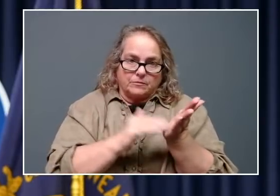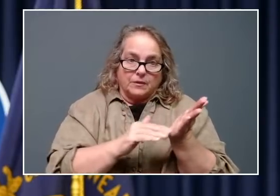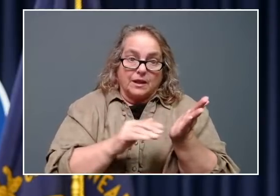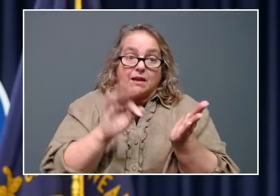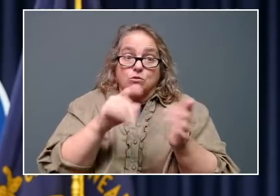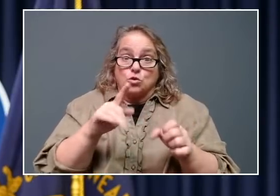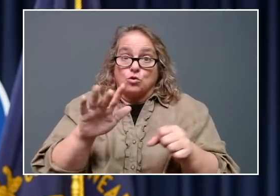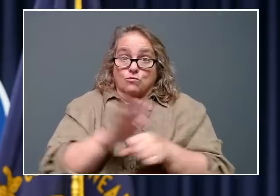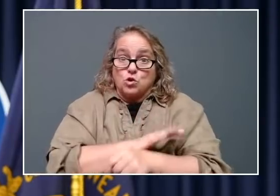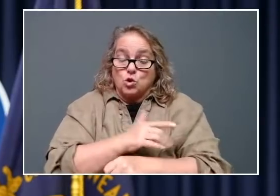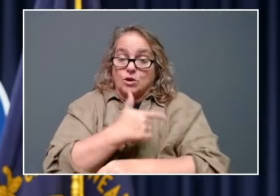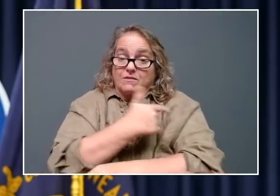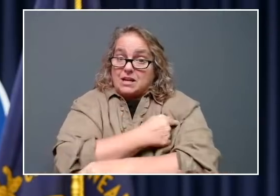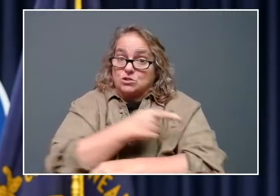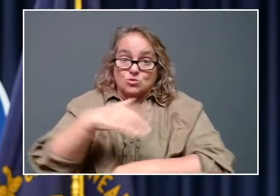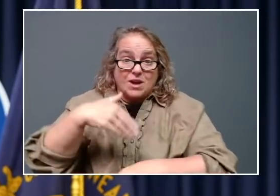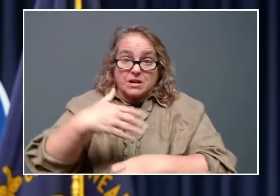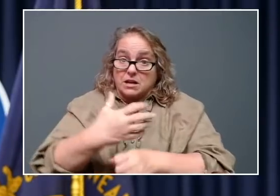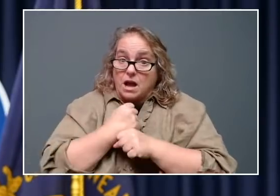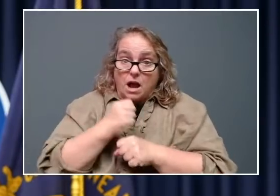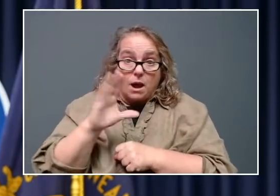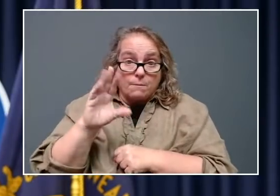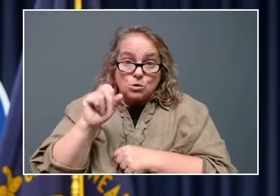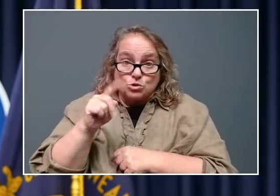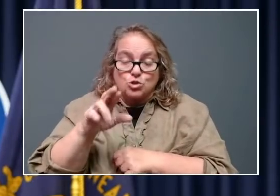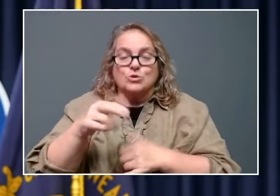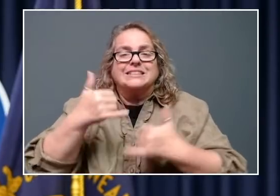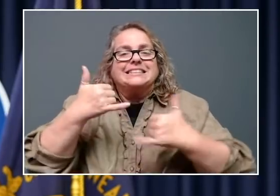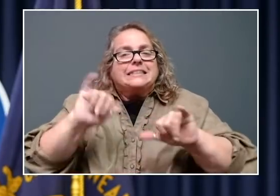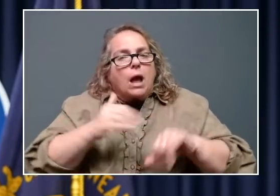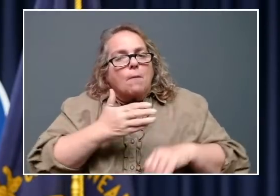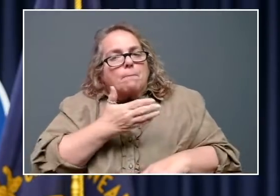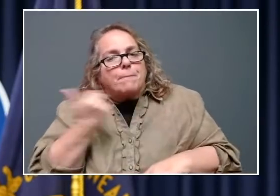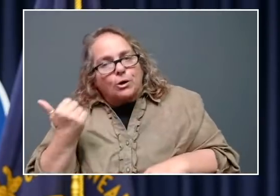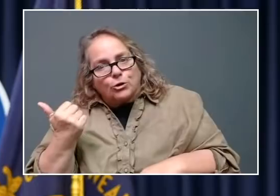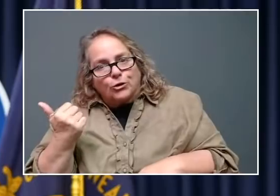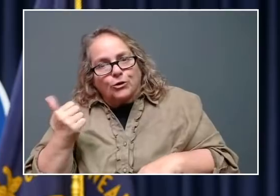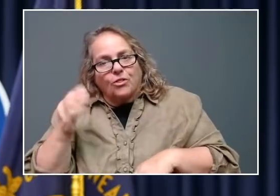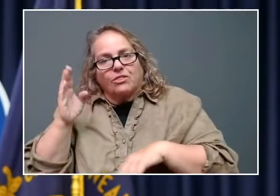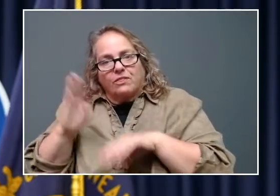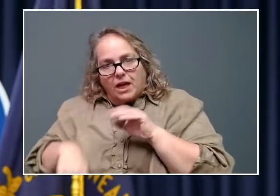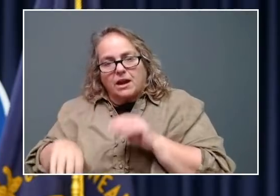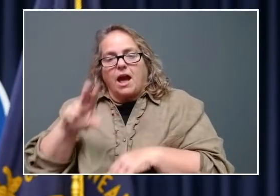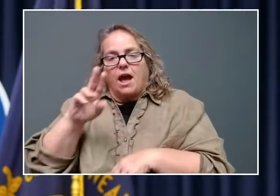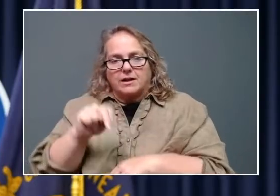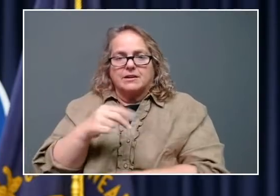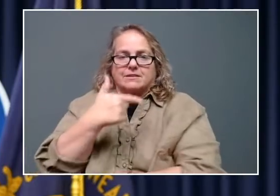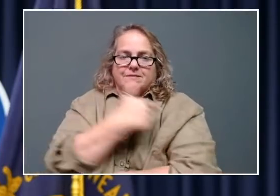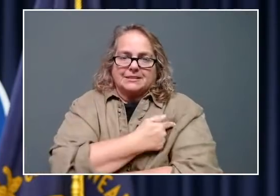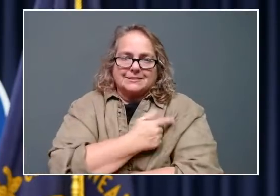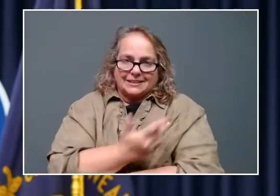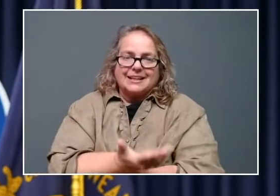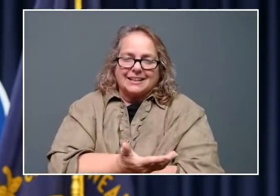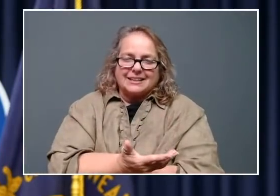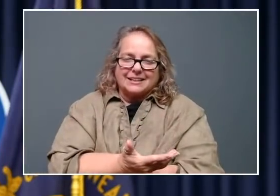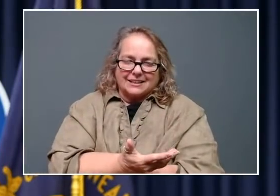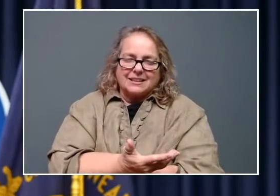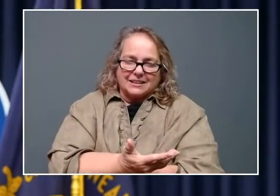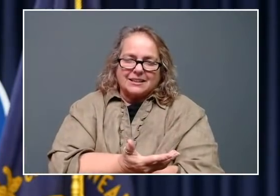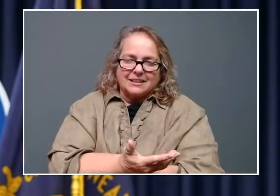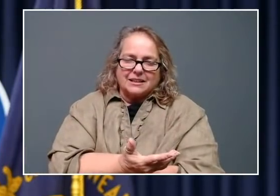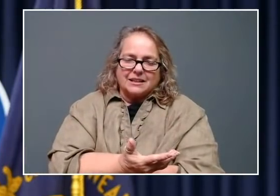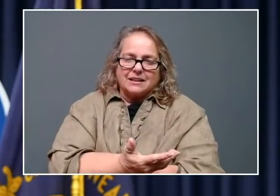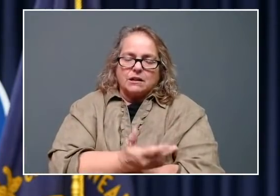gotten your booster, you are still a heck of a lot better off than if you're unvaccinated. You're less likely to get